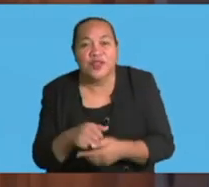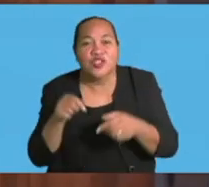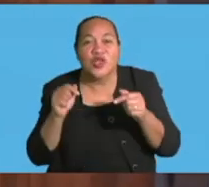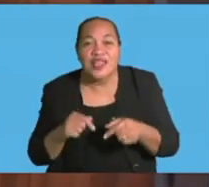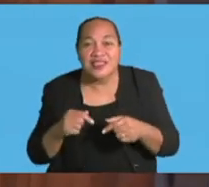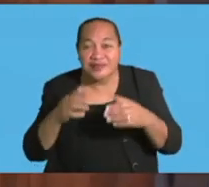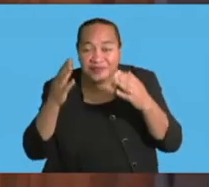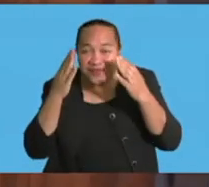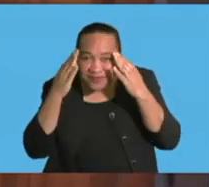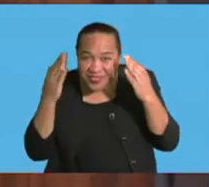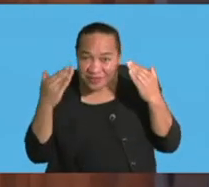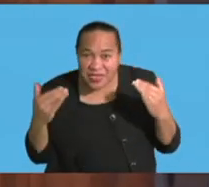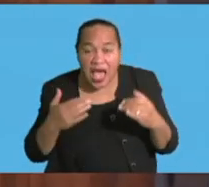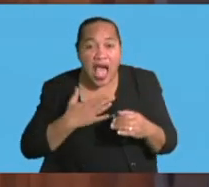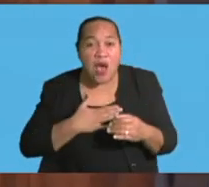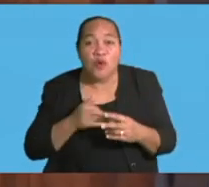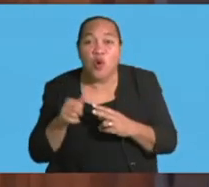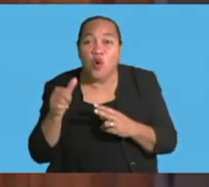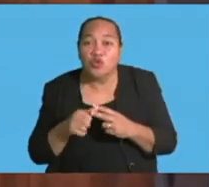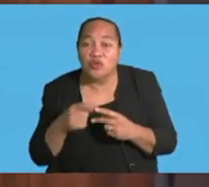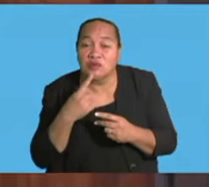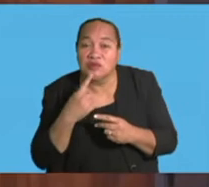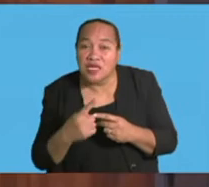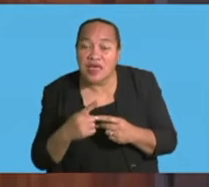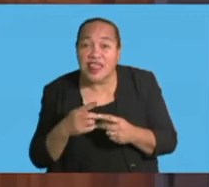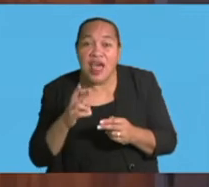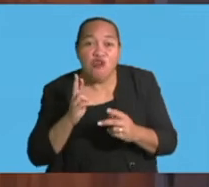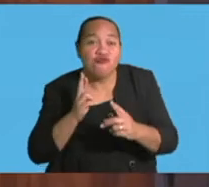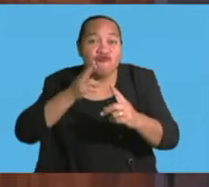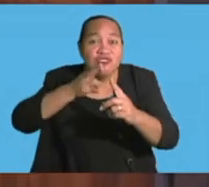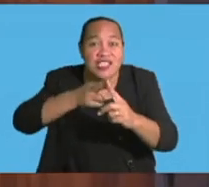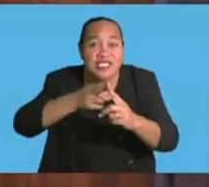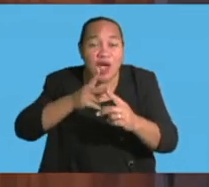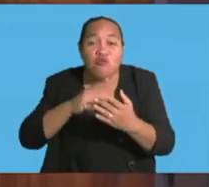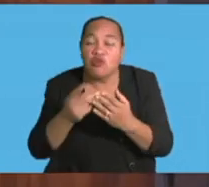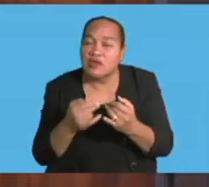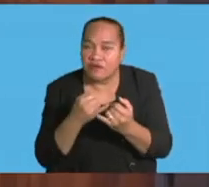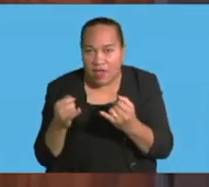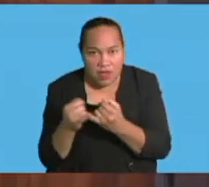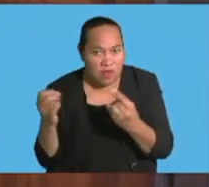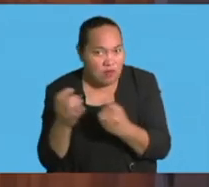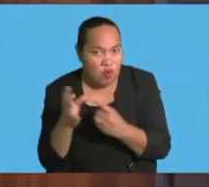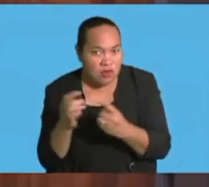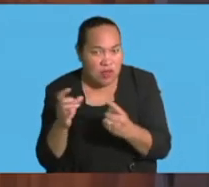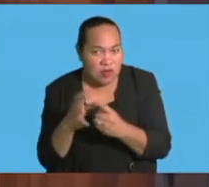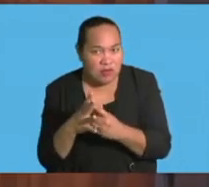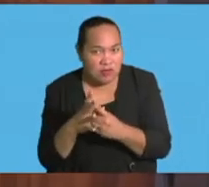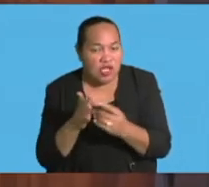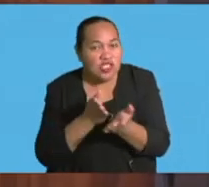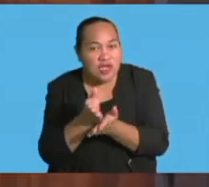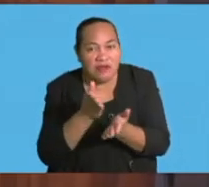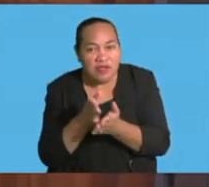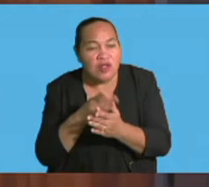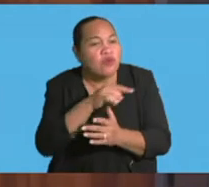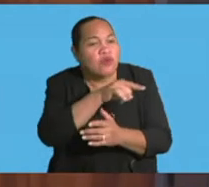point, I wish to also mention that the REACH project is also a key player in taking services to those who